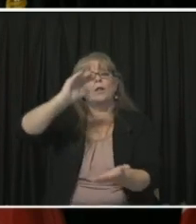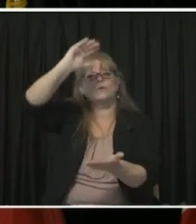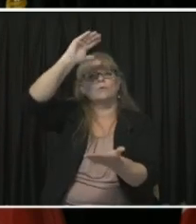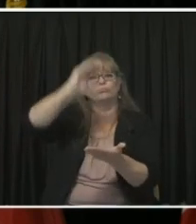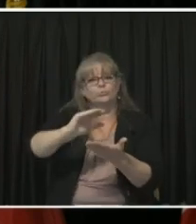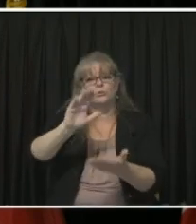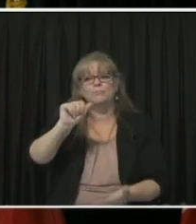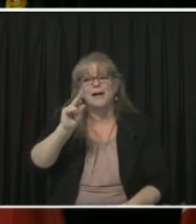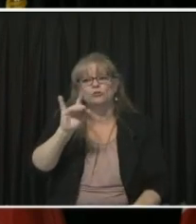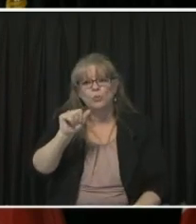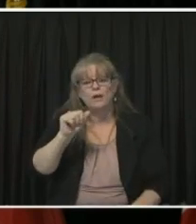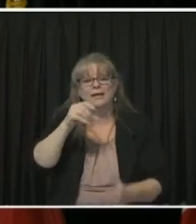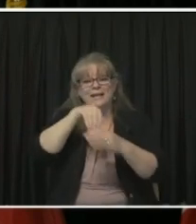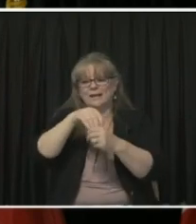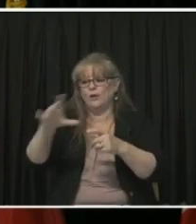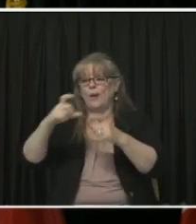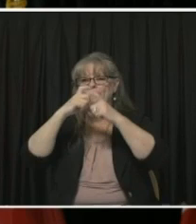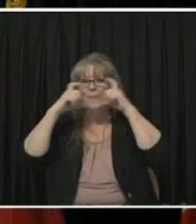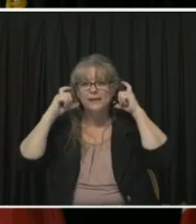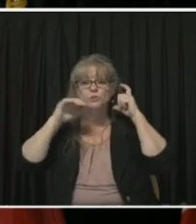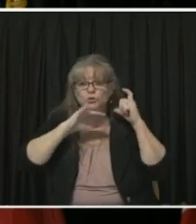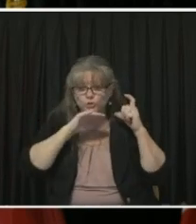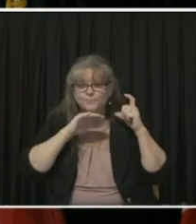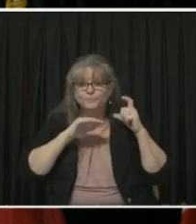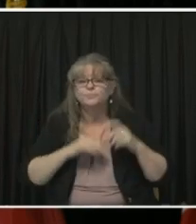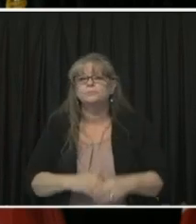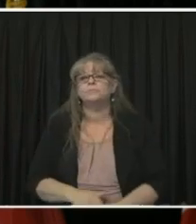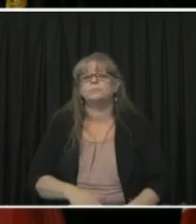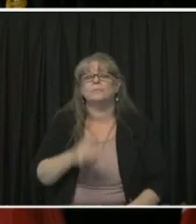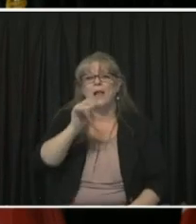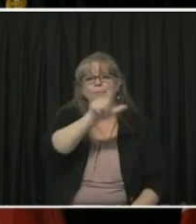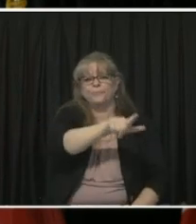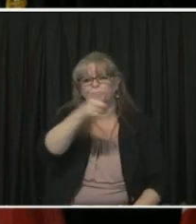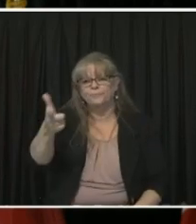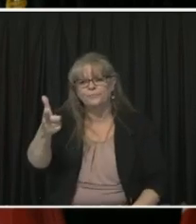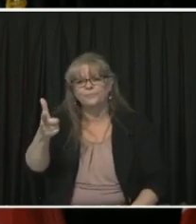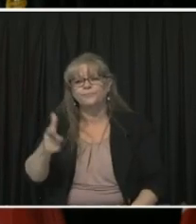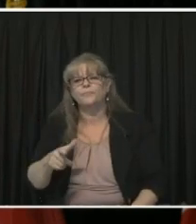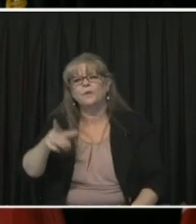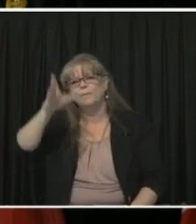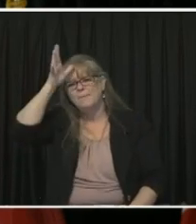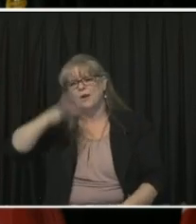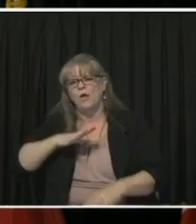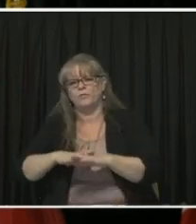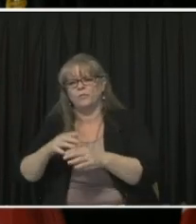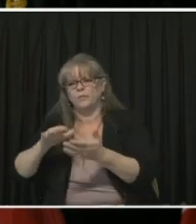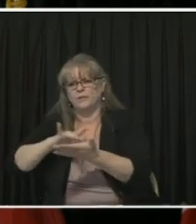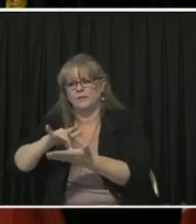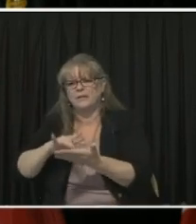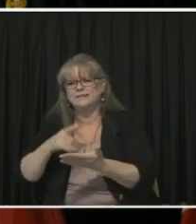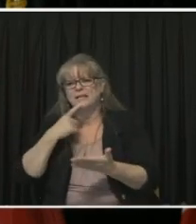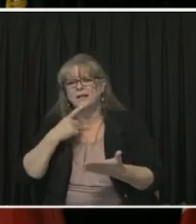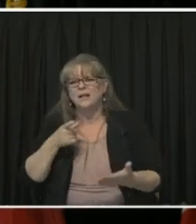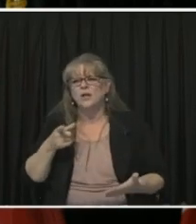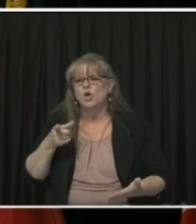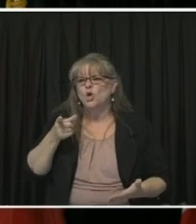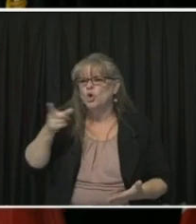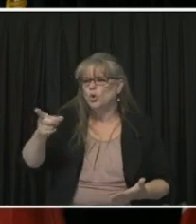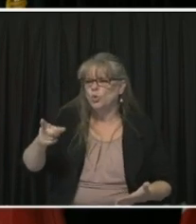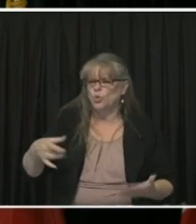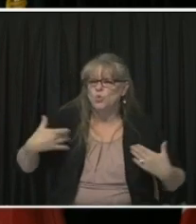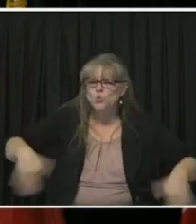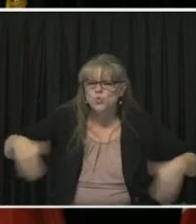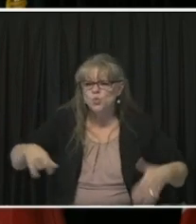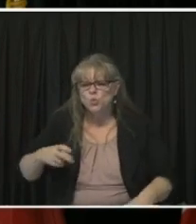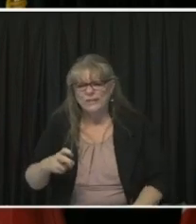ways. Alex asked, I didn't escape a brutal regime that made us slaves of fear just to come to this beautiful home